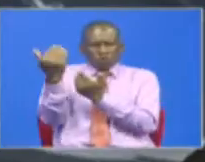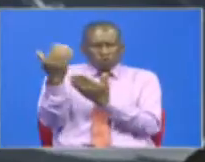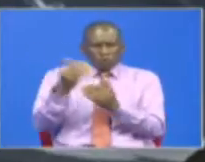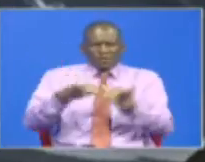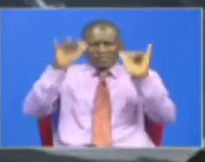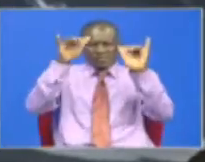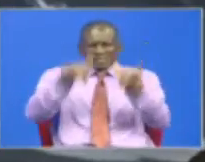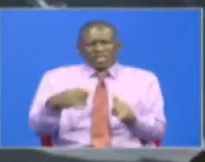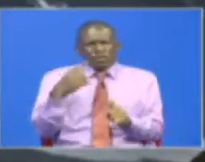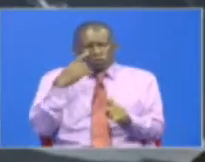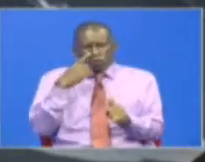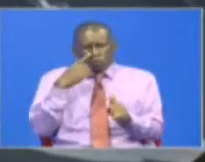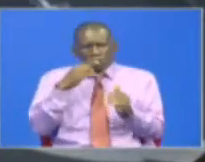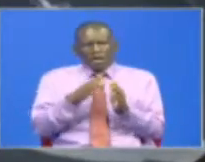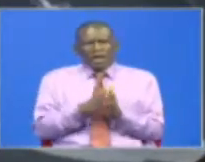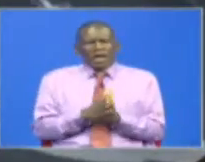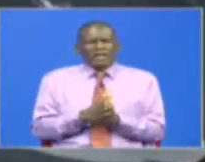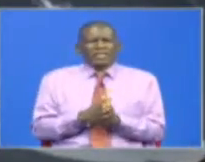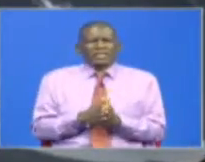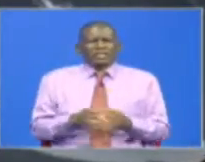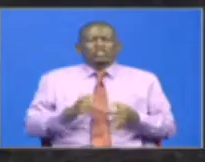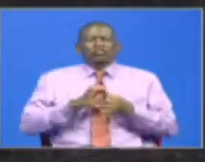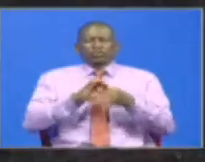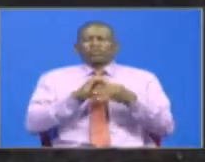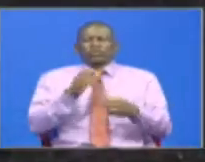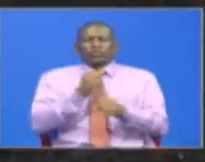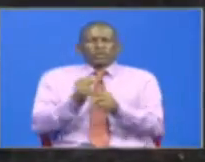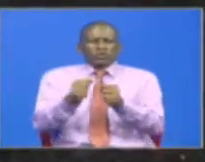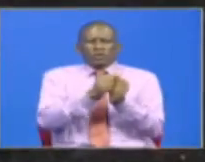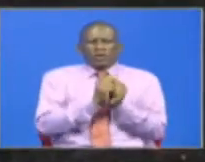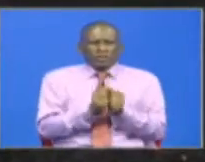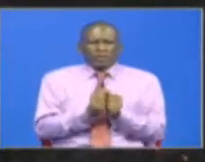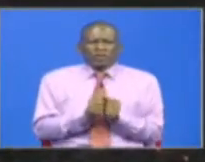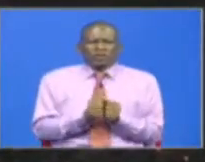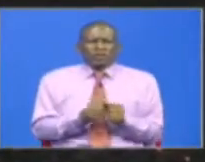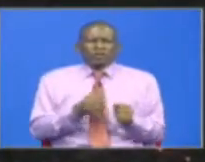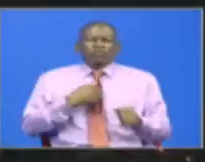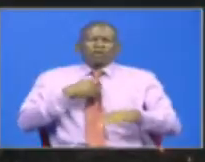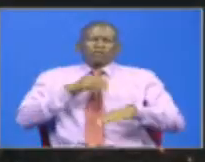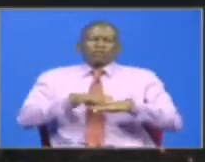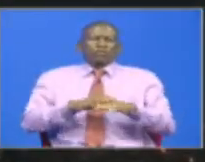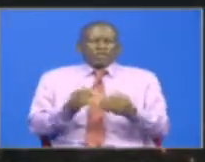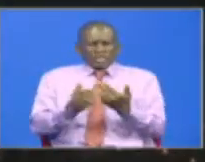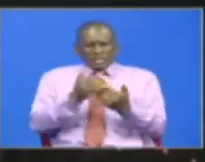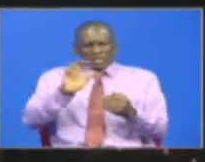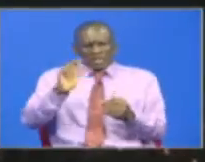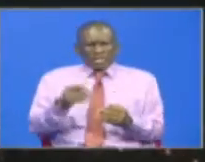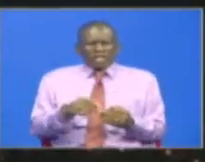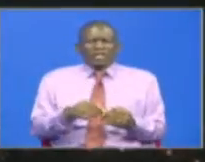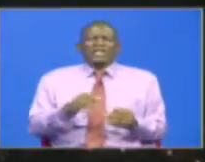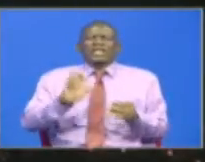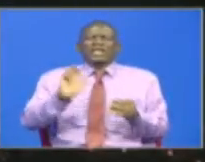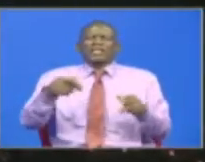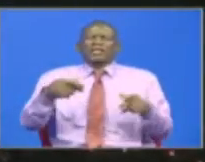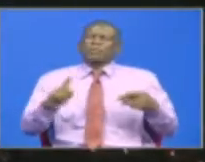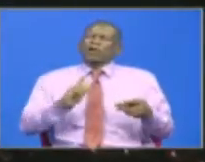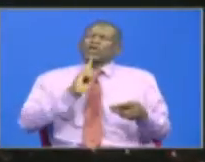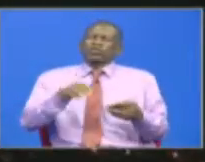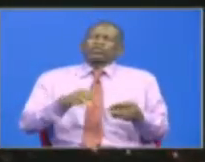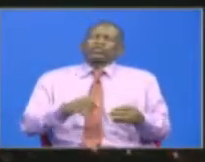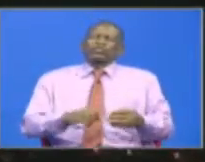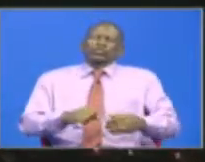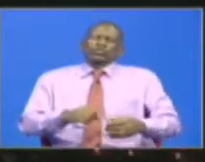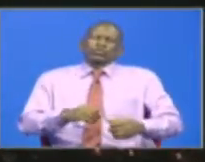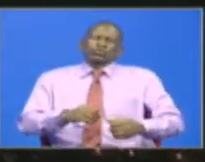home, and solidarity. And of course, to those affected here in Kenya, a reminder to stay safe and support those